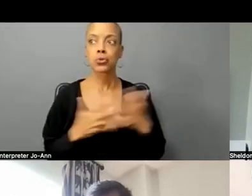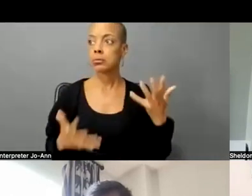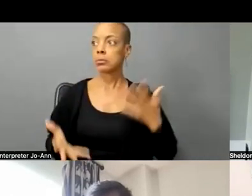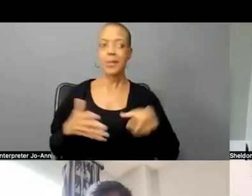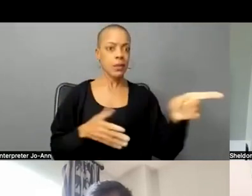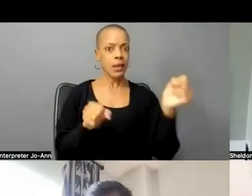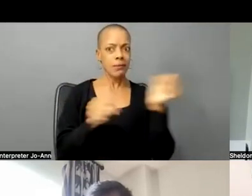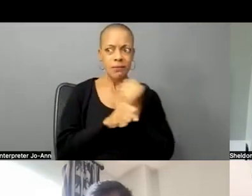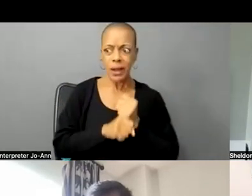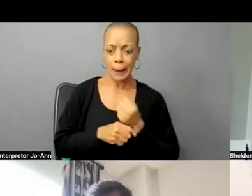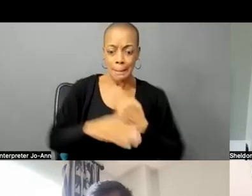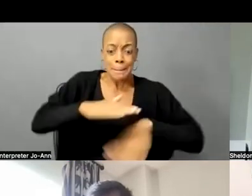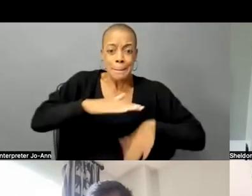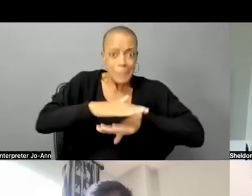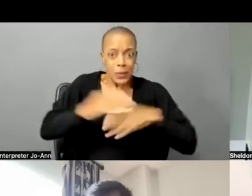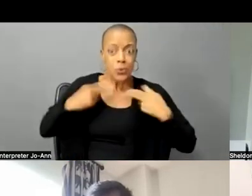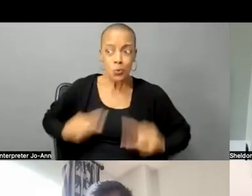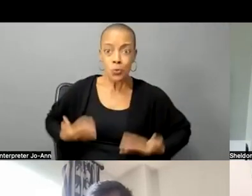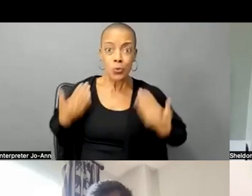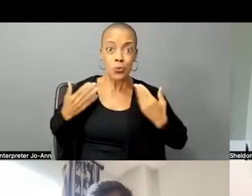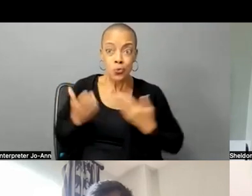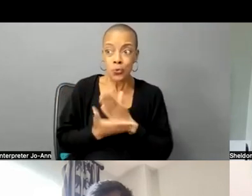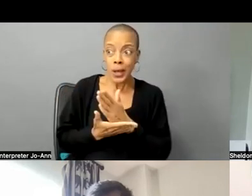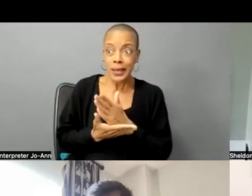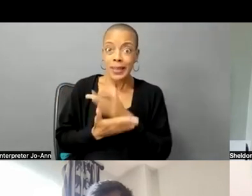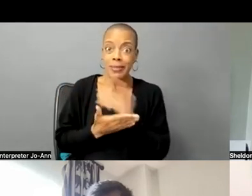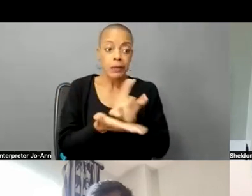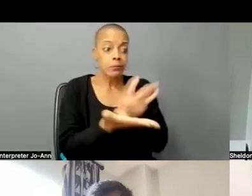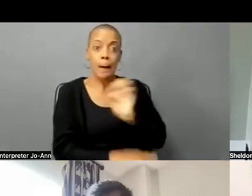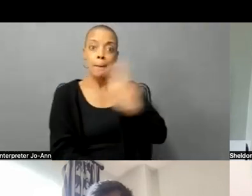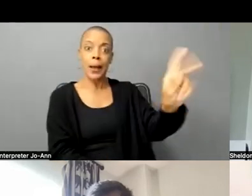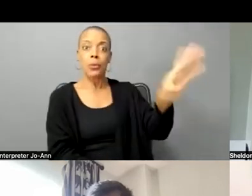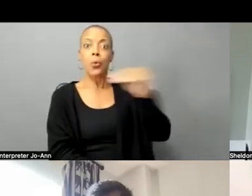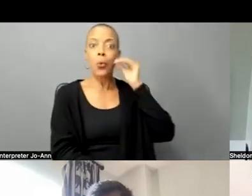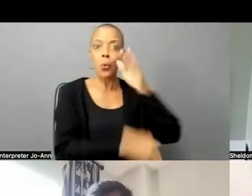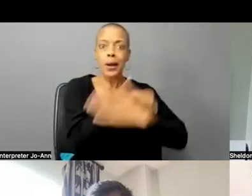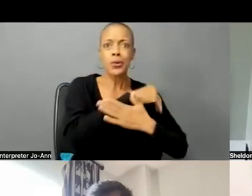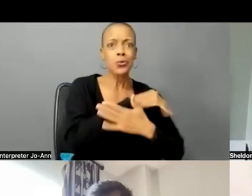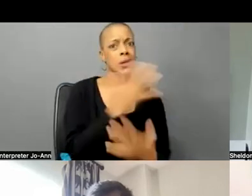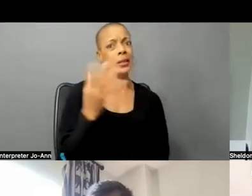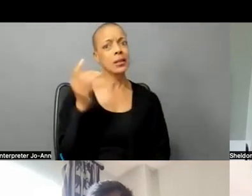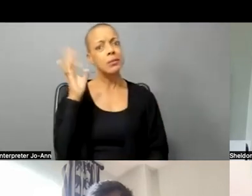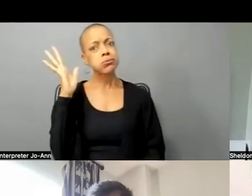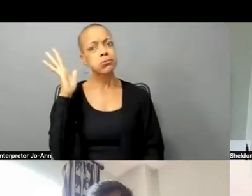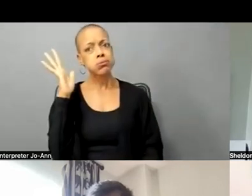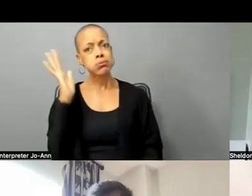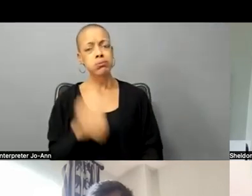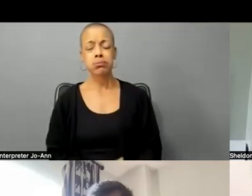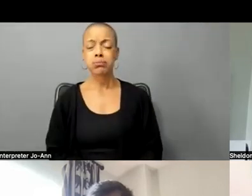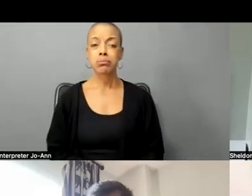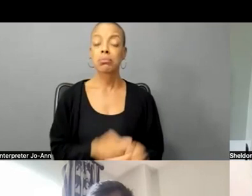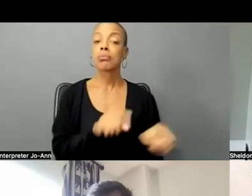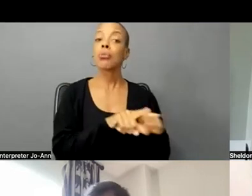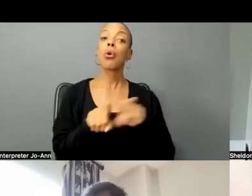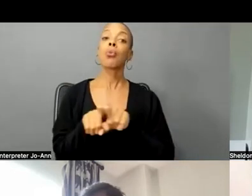rights, they could be sent back to their home countries, which is really, really sad. But I also wanted to share this idea